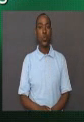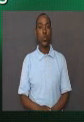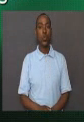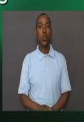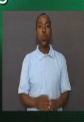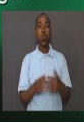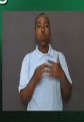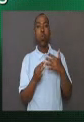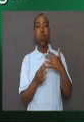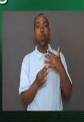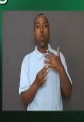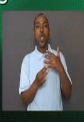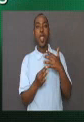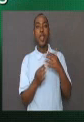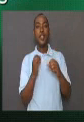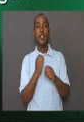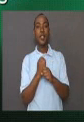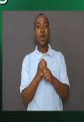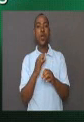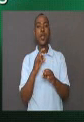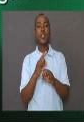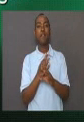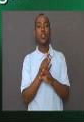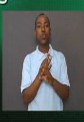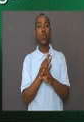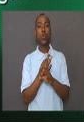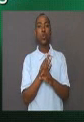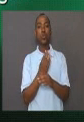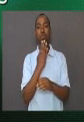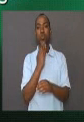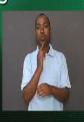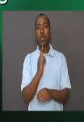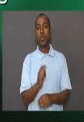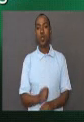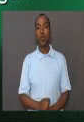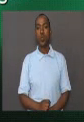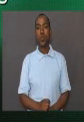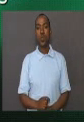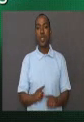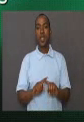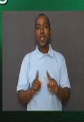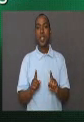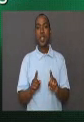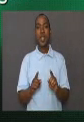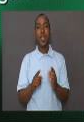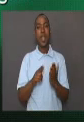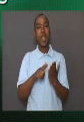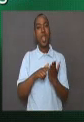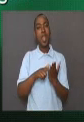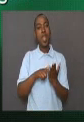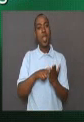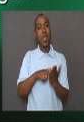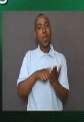is made with the natural sugar from the grapes, but honey is added to